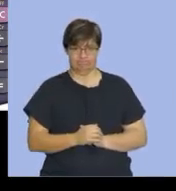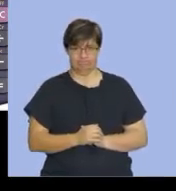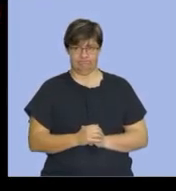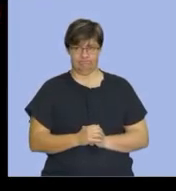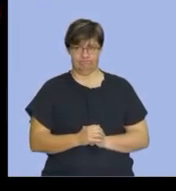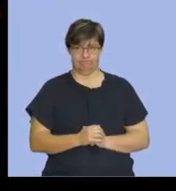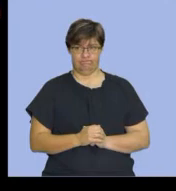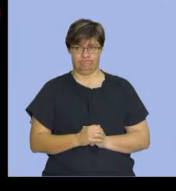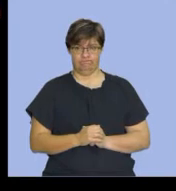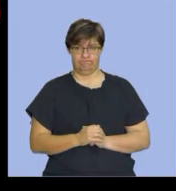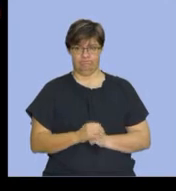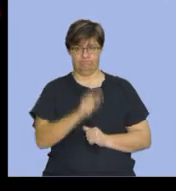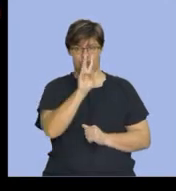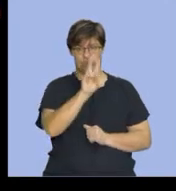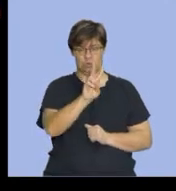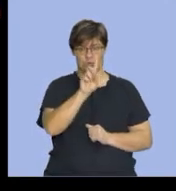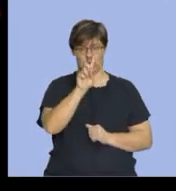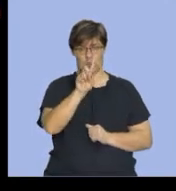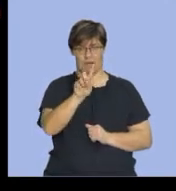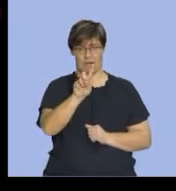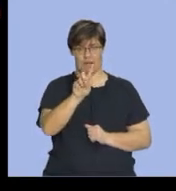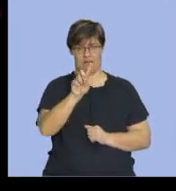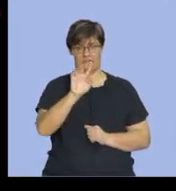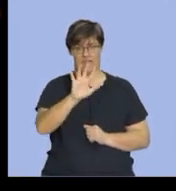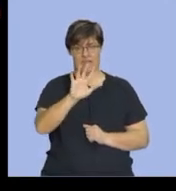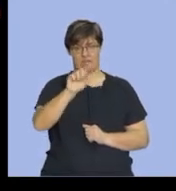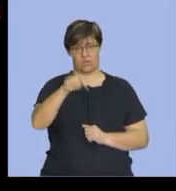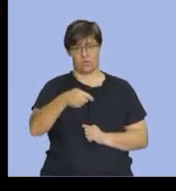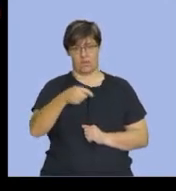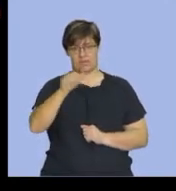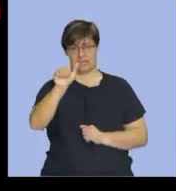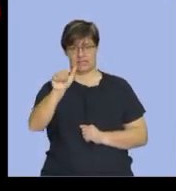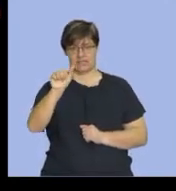215,61. So